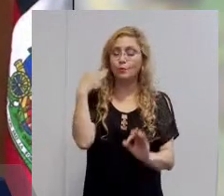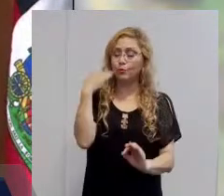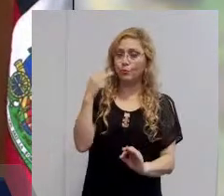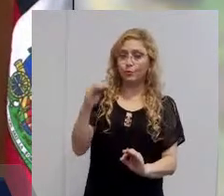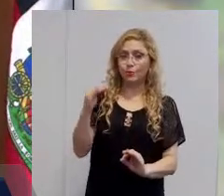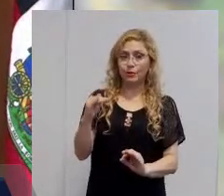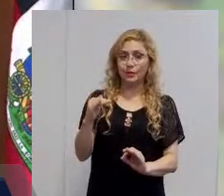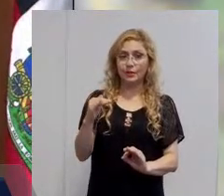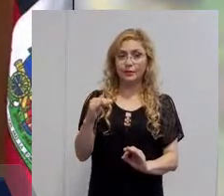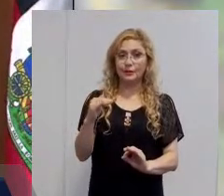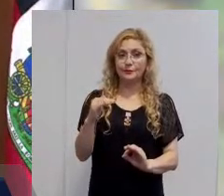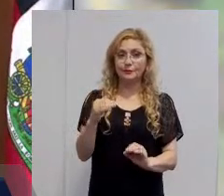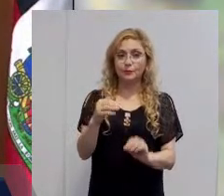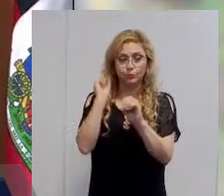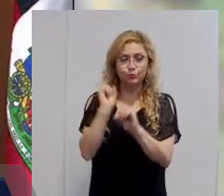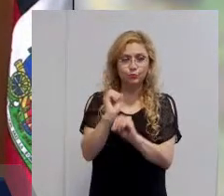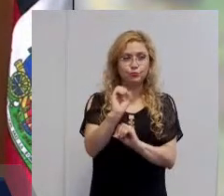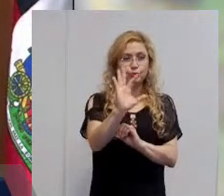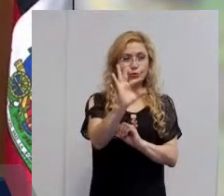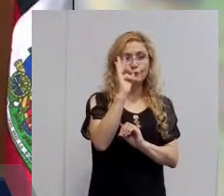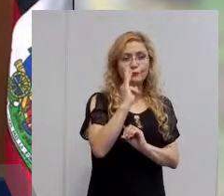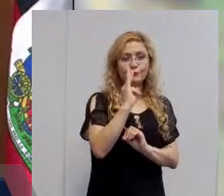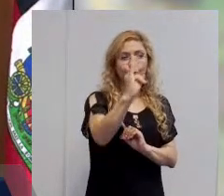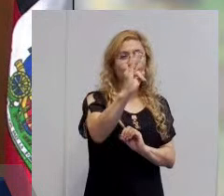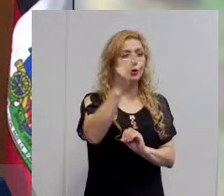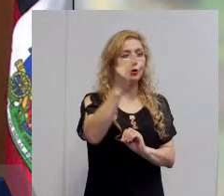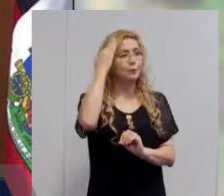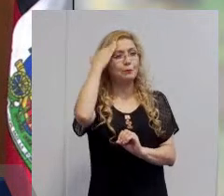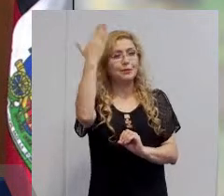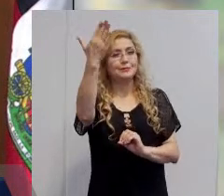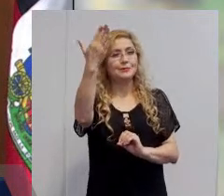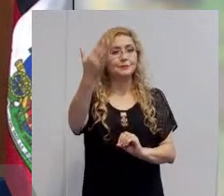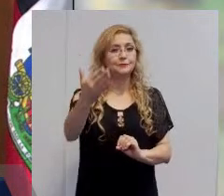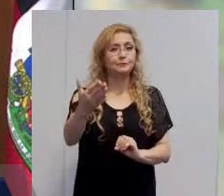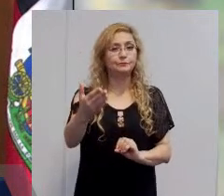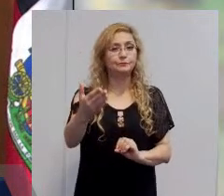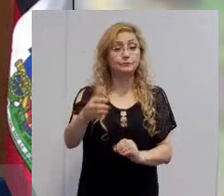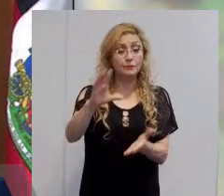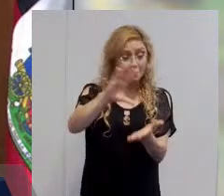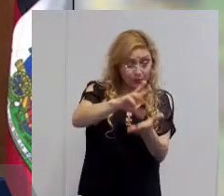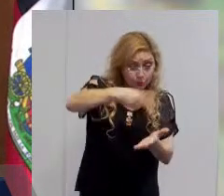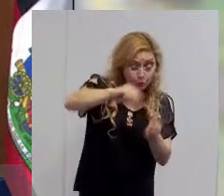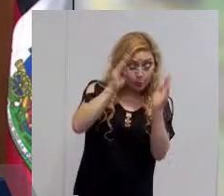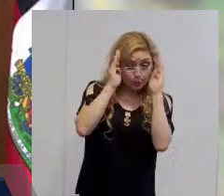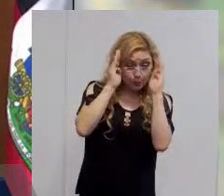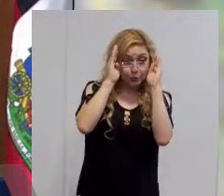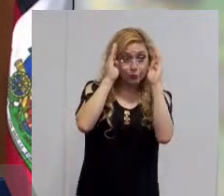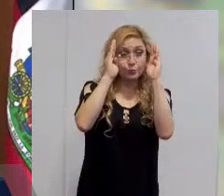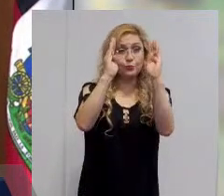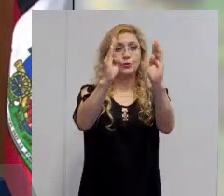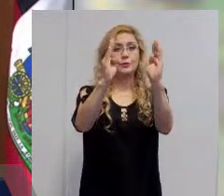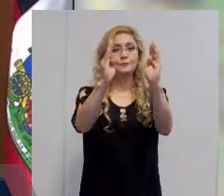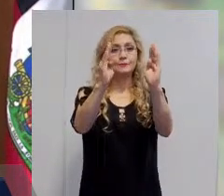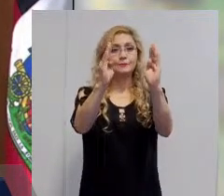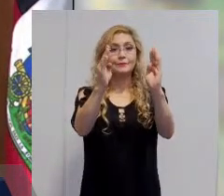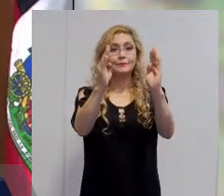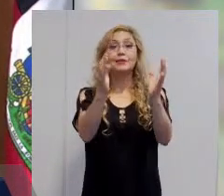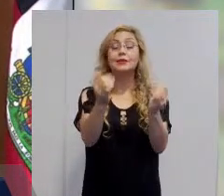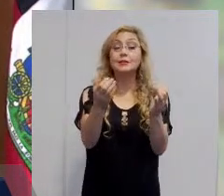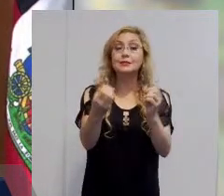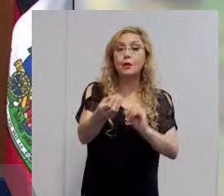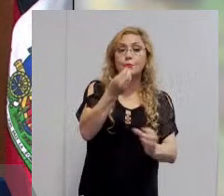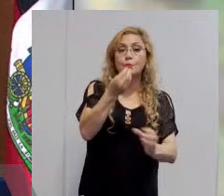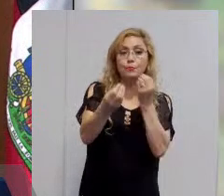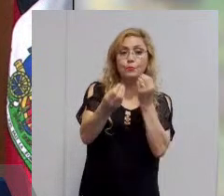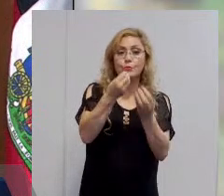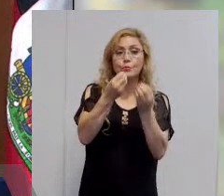government. Solidarity is key, and these are key aspects for a better future. As a country, we have focused our attention